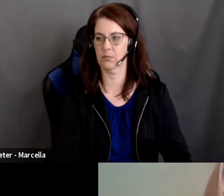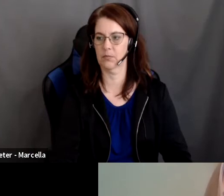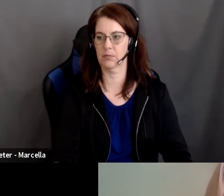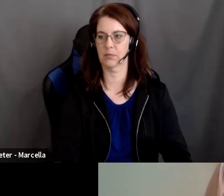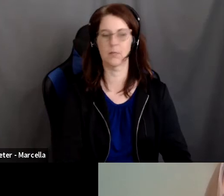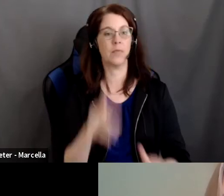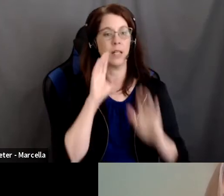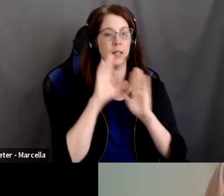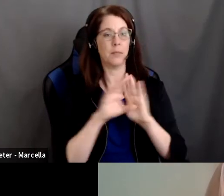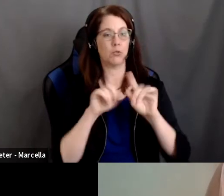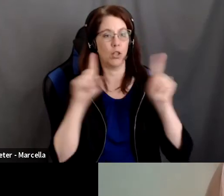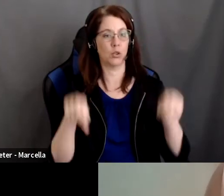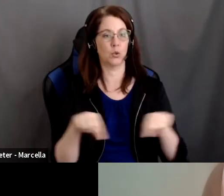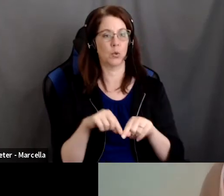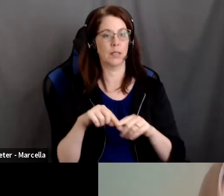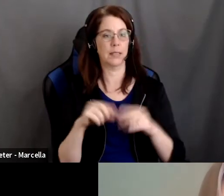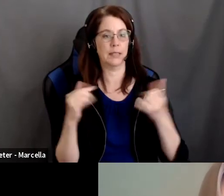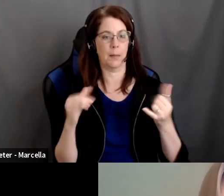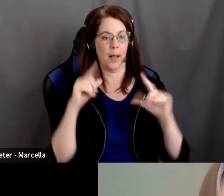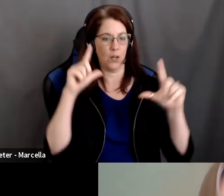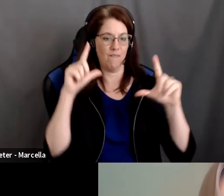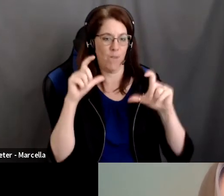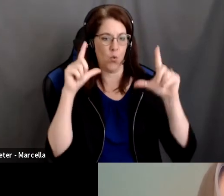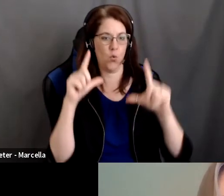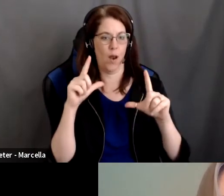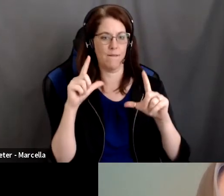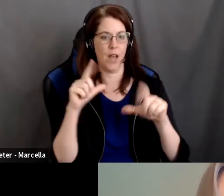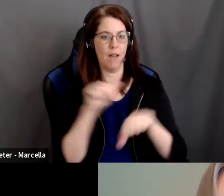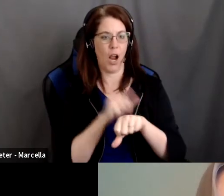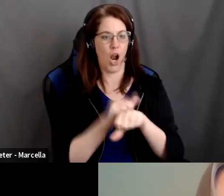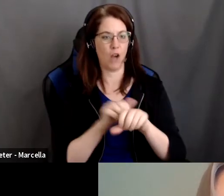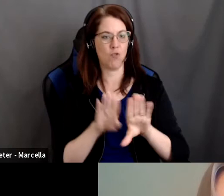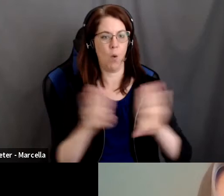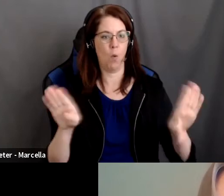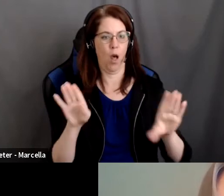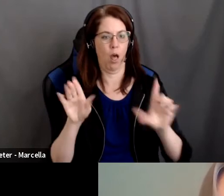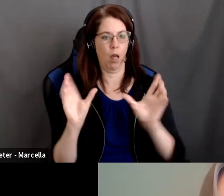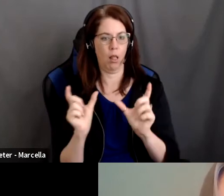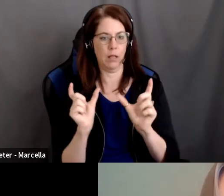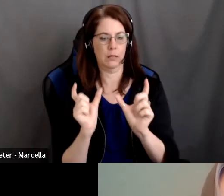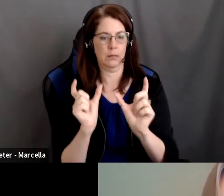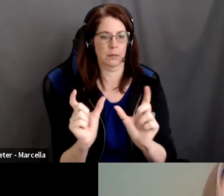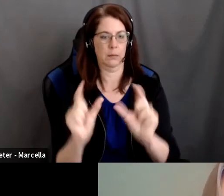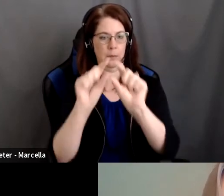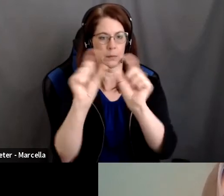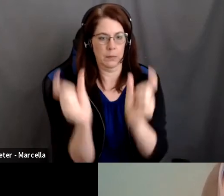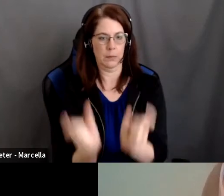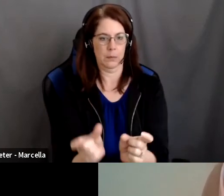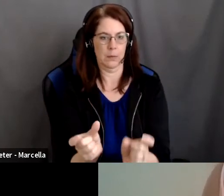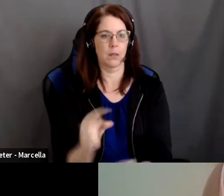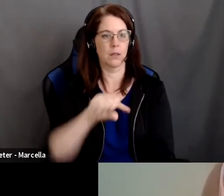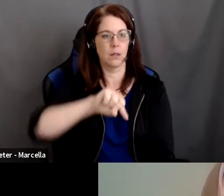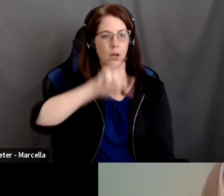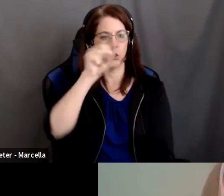The image on the screen is a modern day photograph. It is a concrete wall. Inset in the wall is a smaller